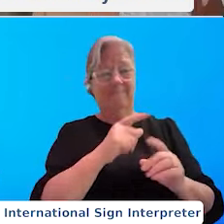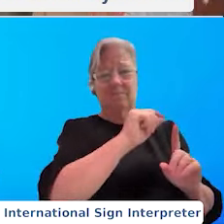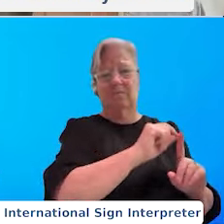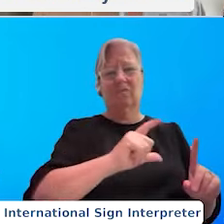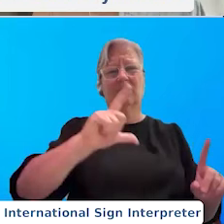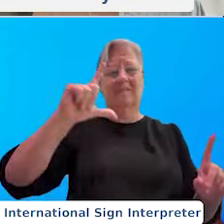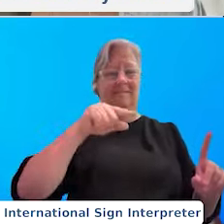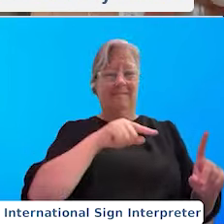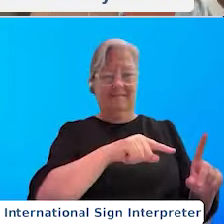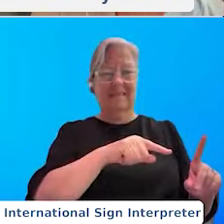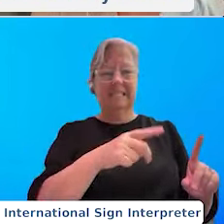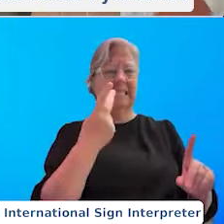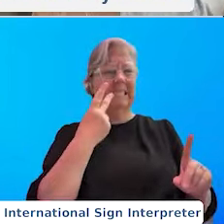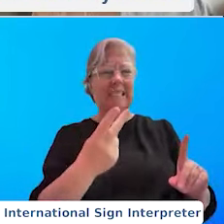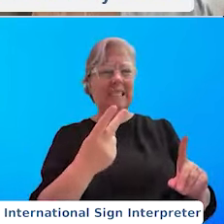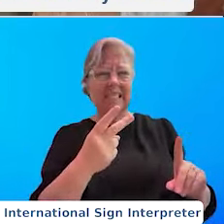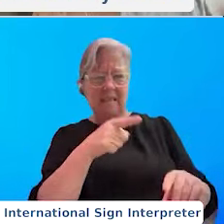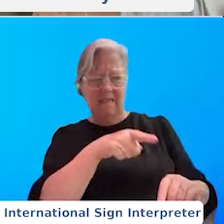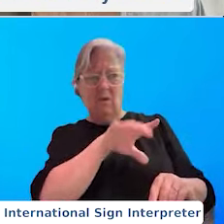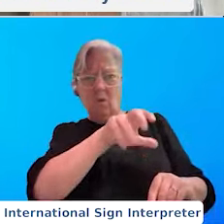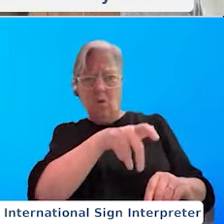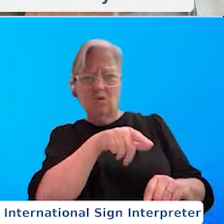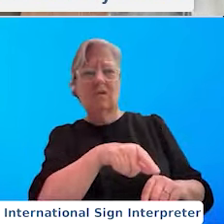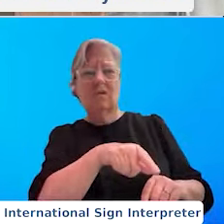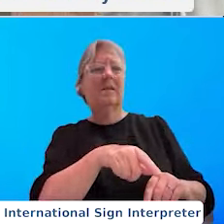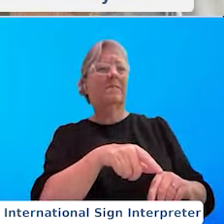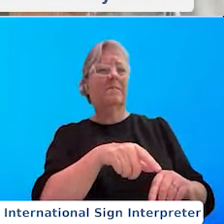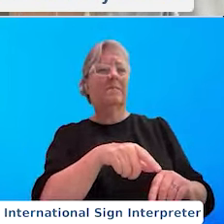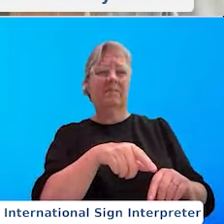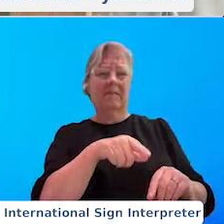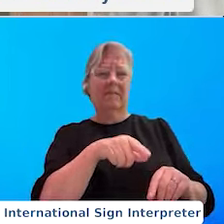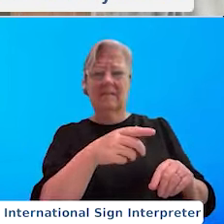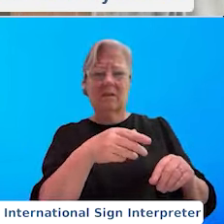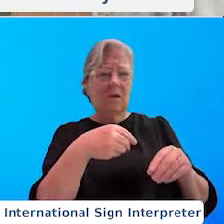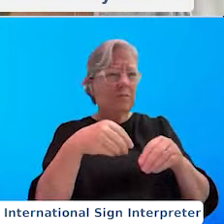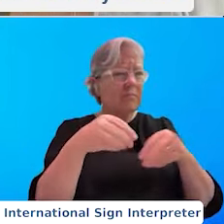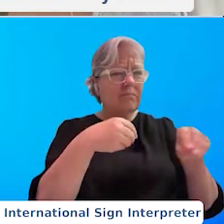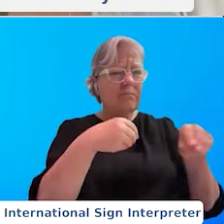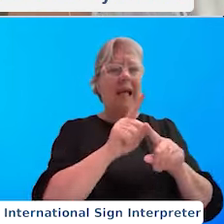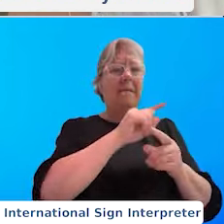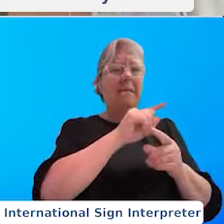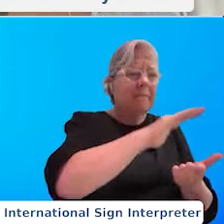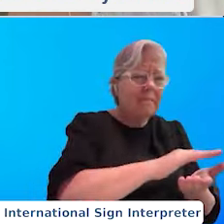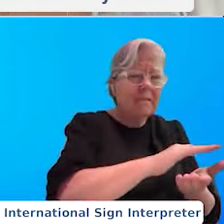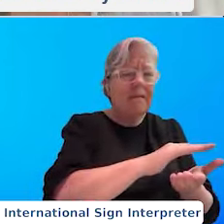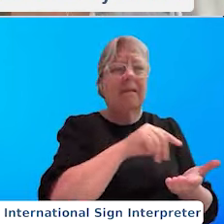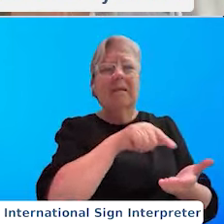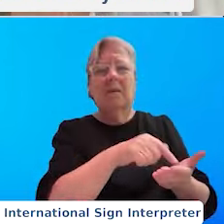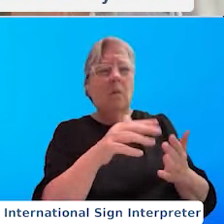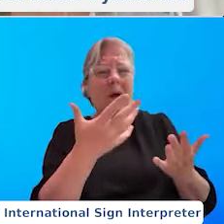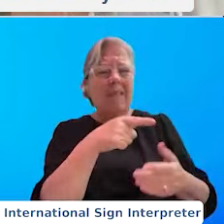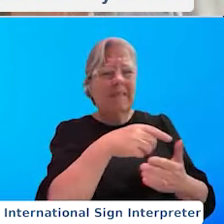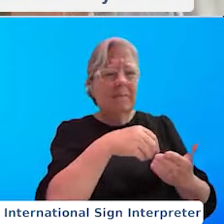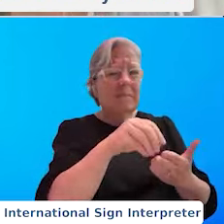particularly disability, non-contributory disability cash benefits for a much wider range